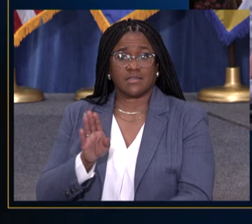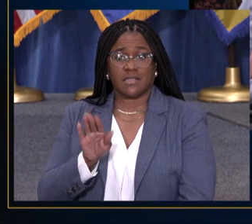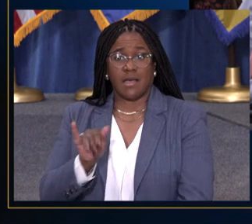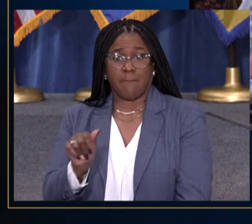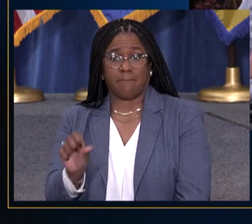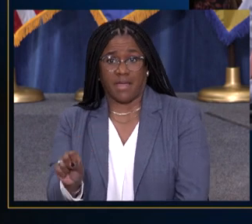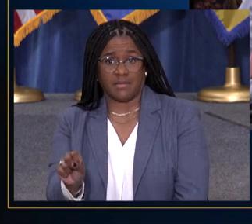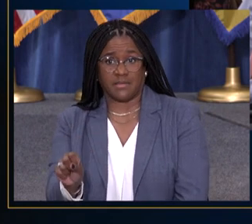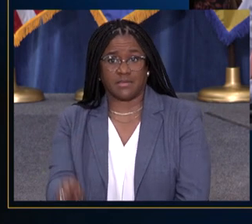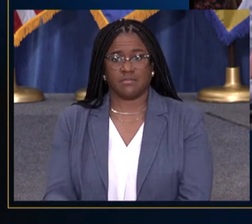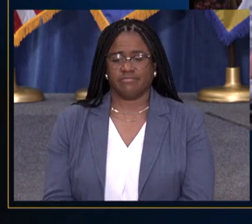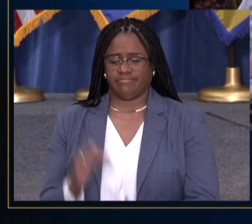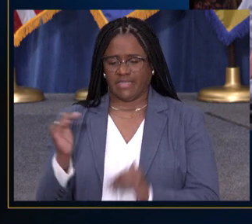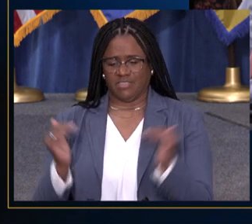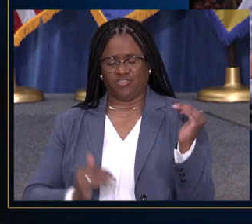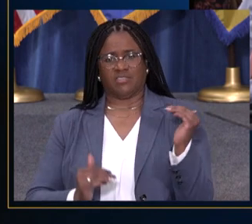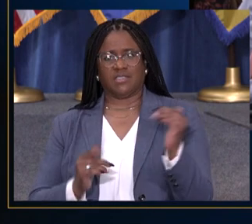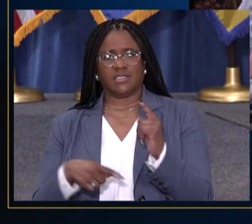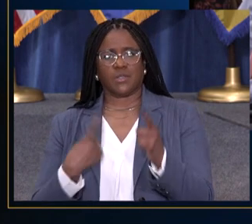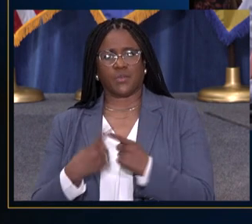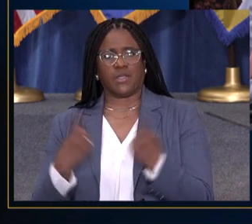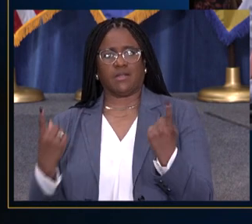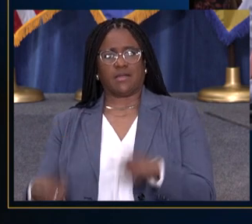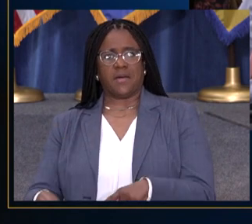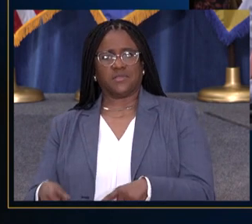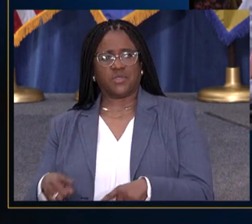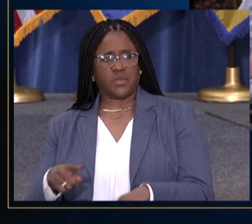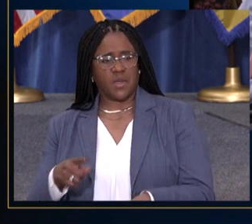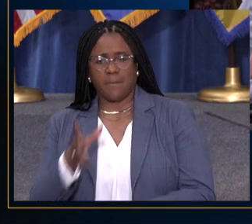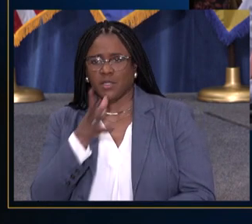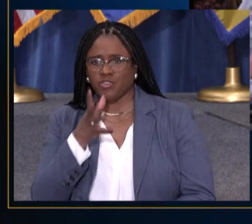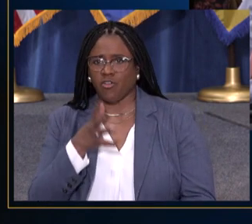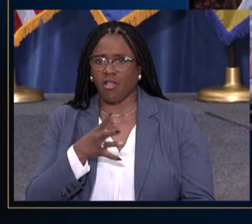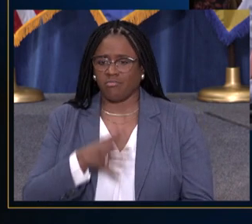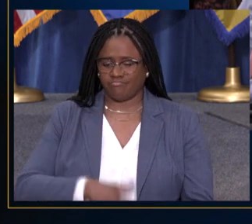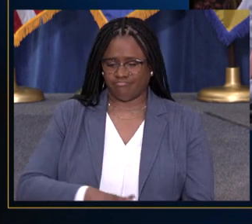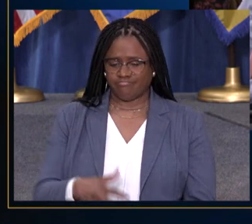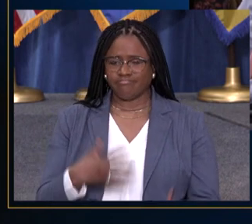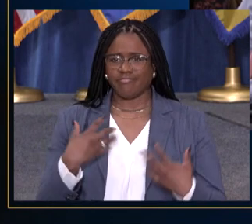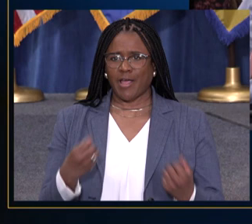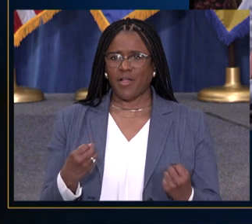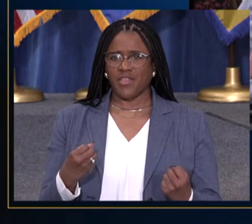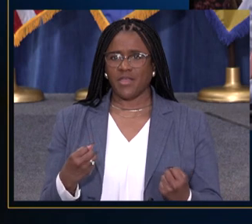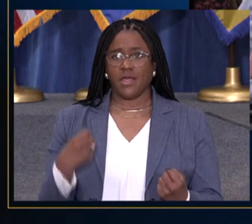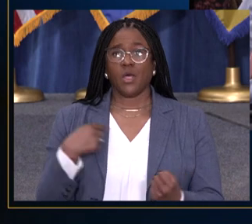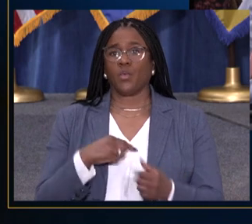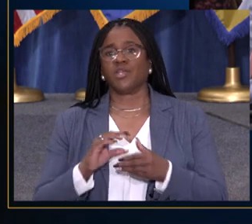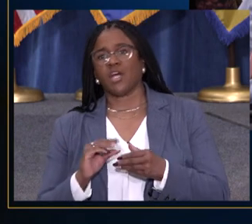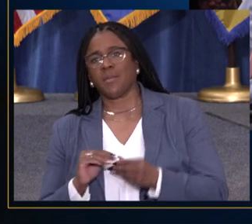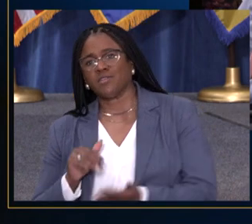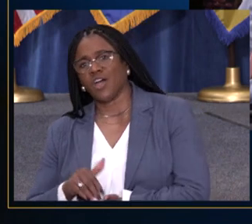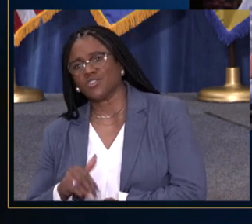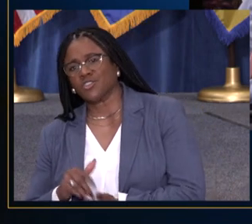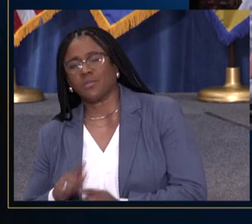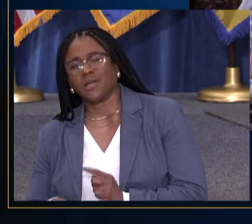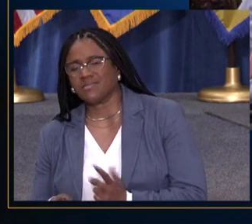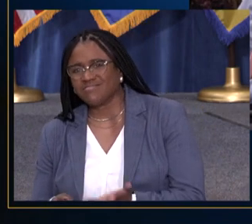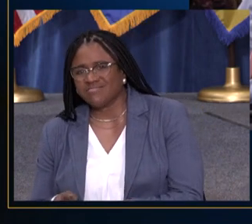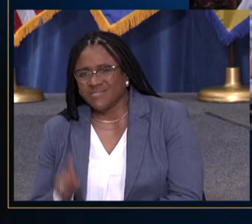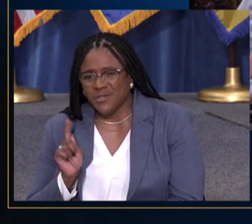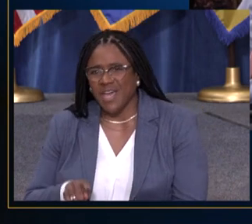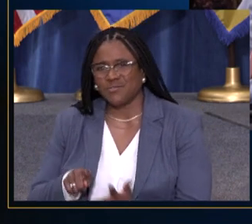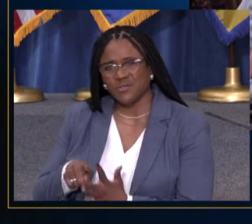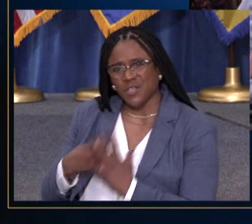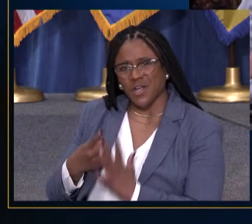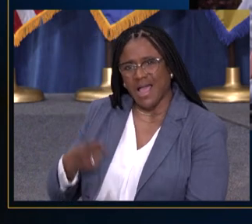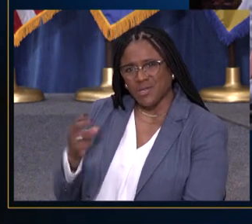and injustice when it comes to maternal health. We talk about doctors, but you have to start